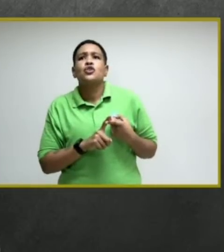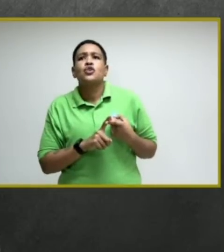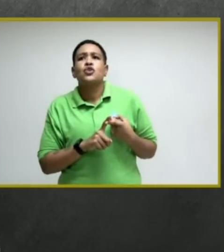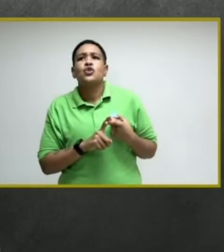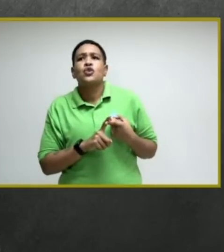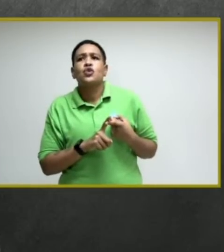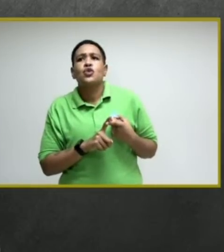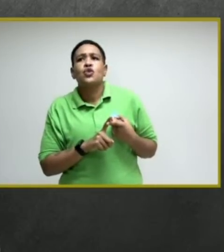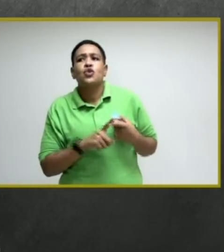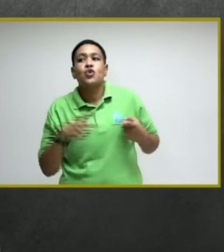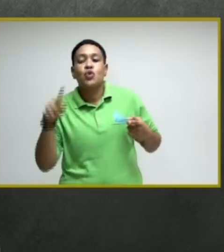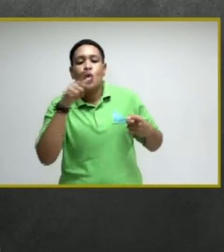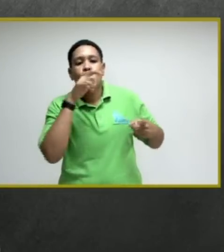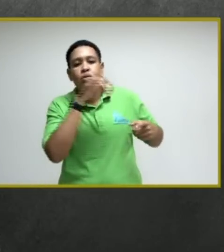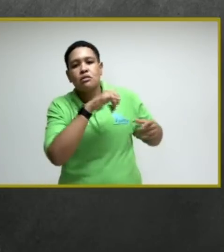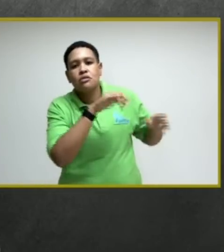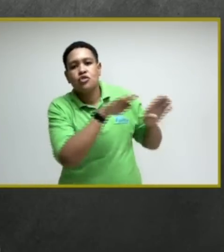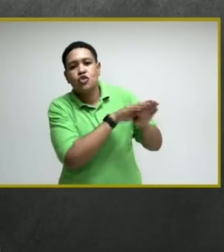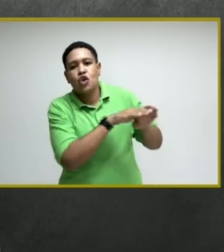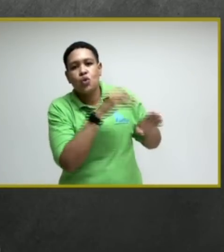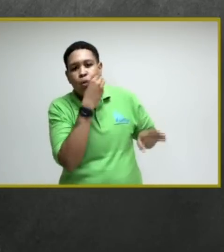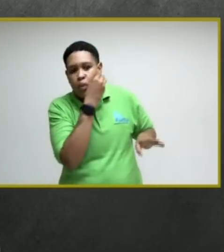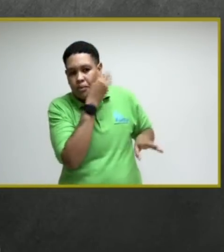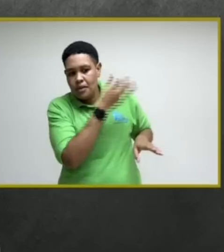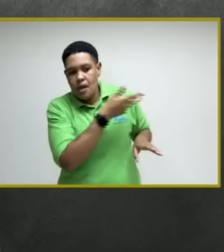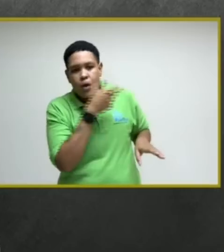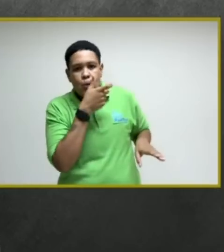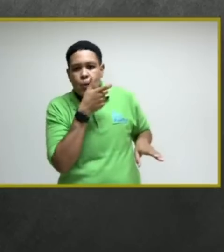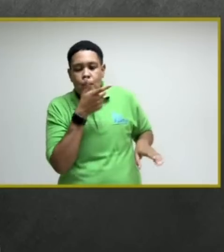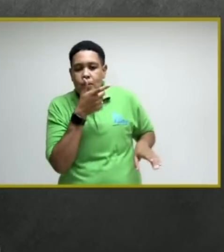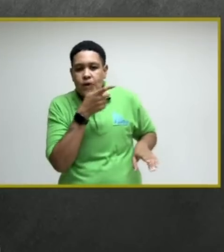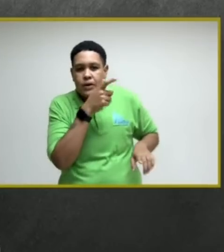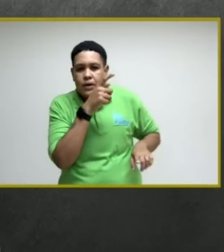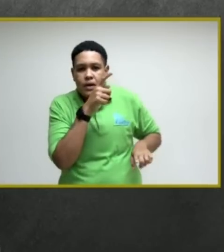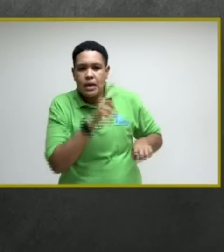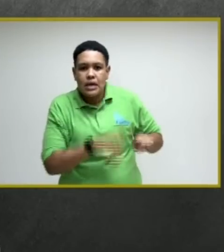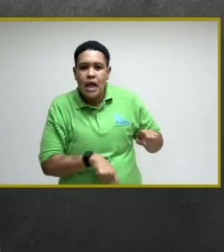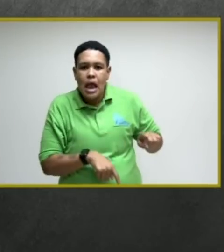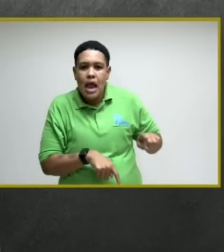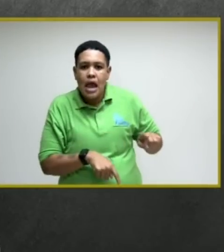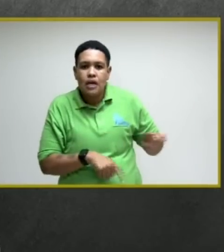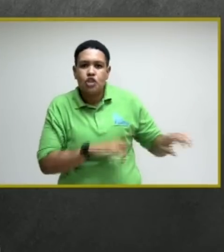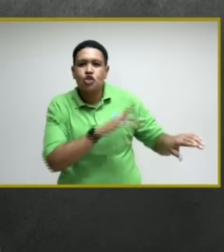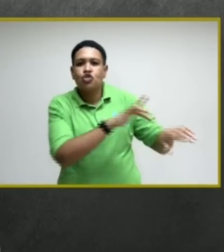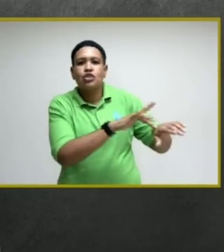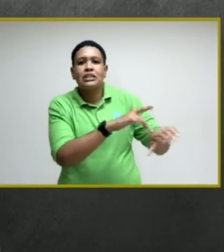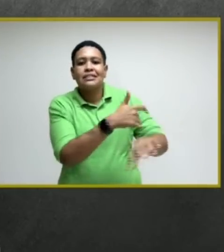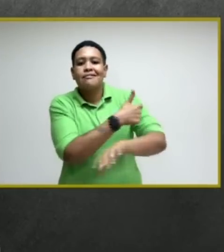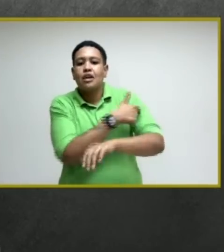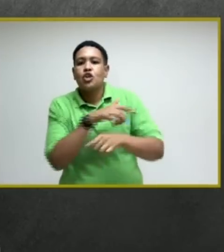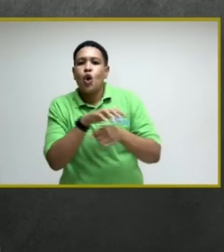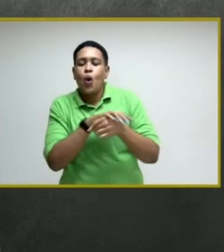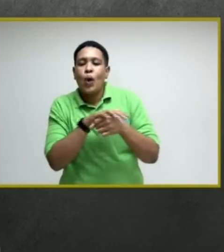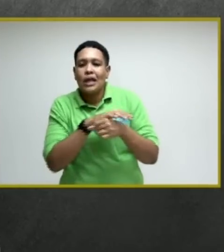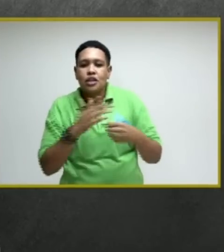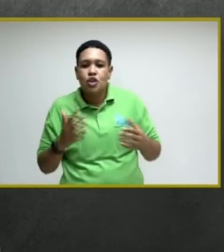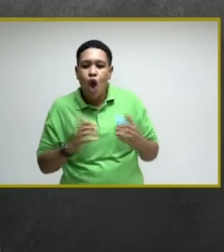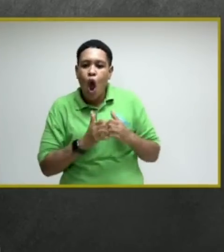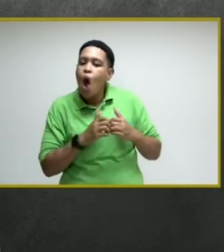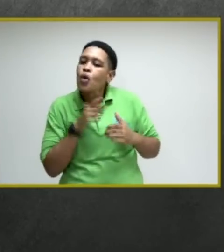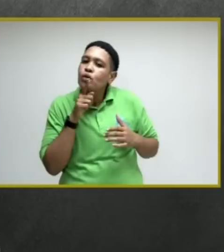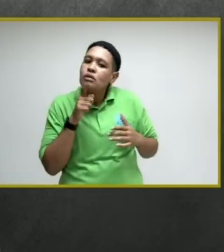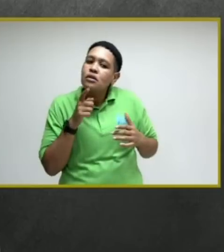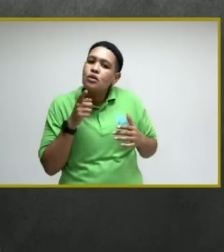are shut in at home, who actually can't get to a vaccination center. How are